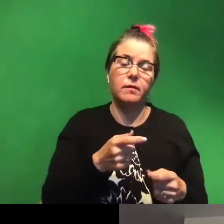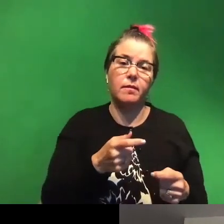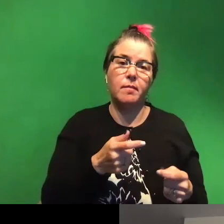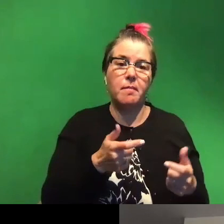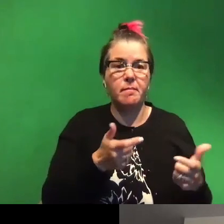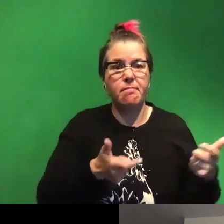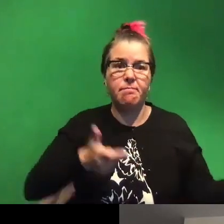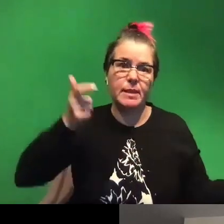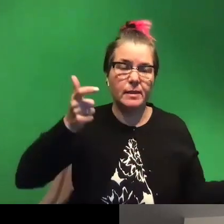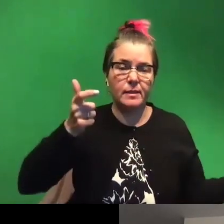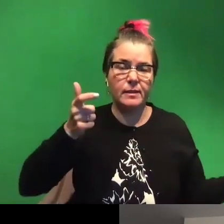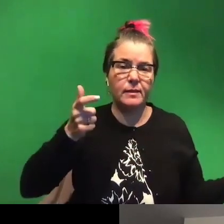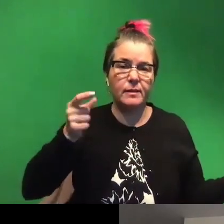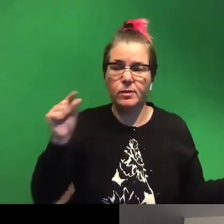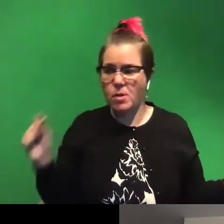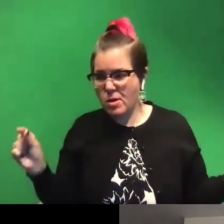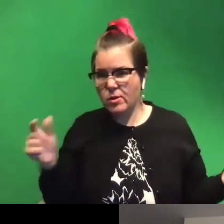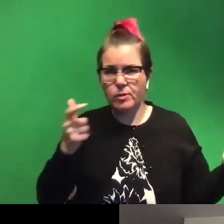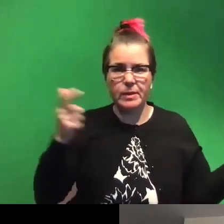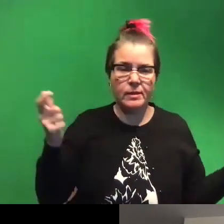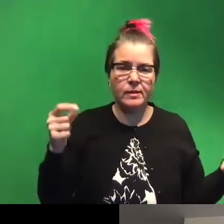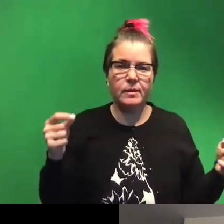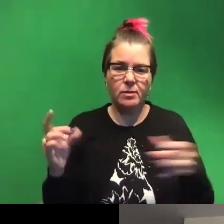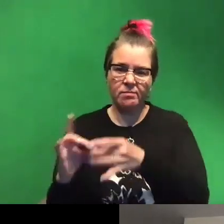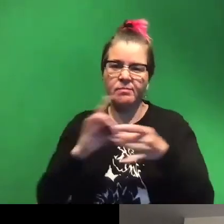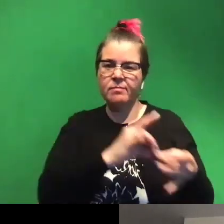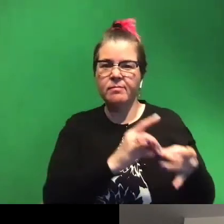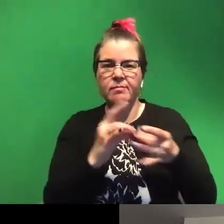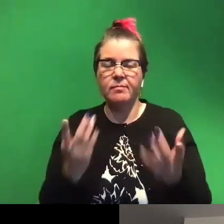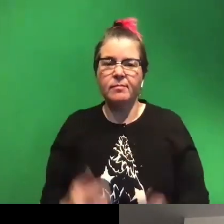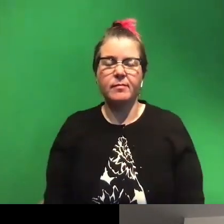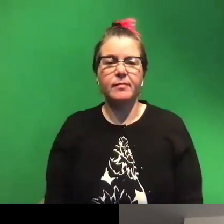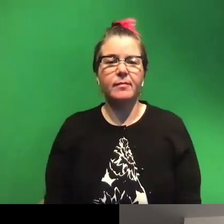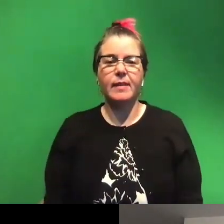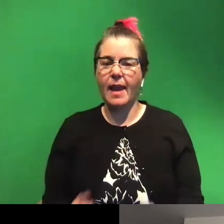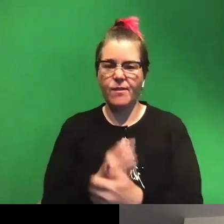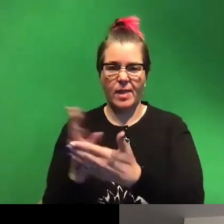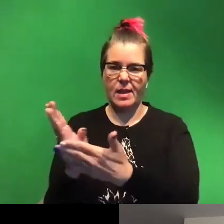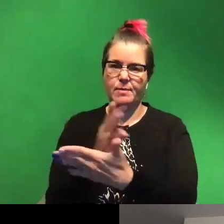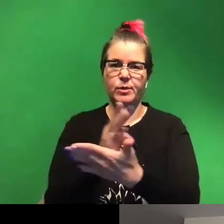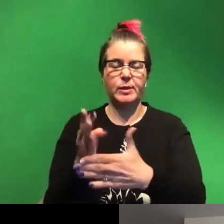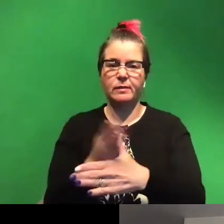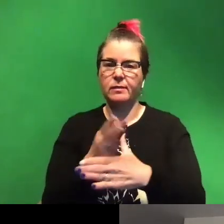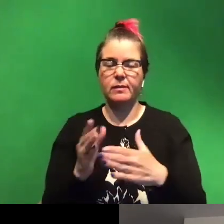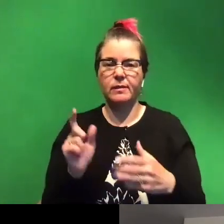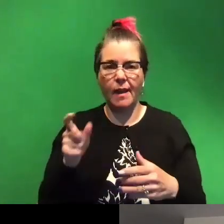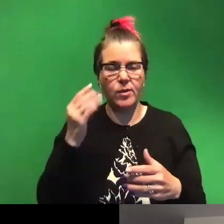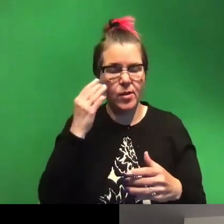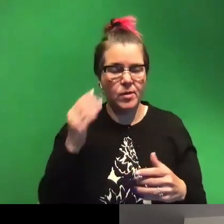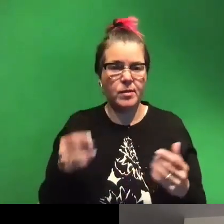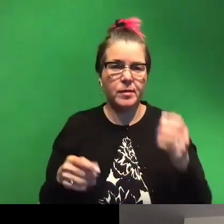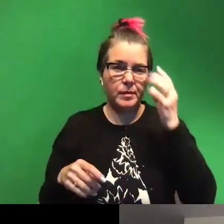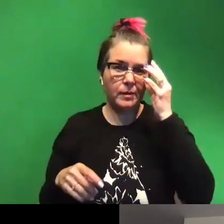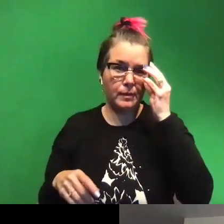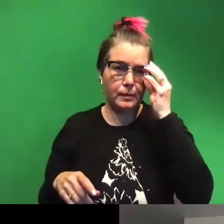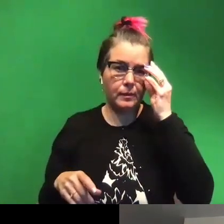most massive stuff in the universe. Mm-hmm. And everything in between, you need to know. You